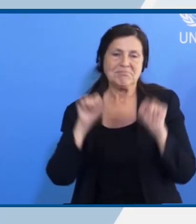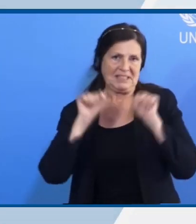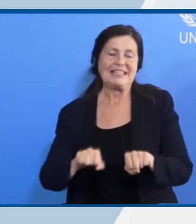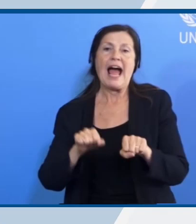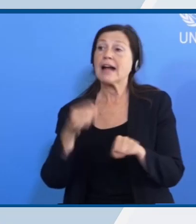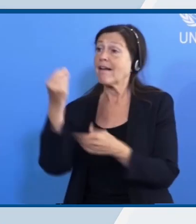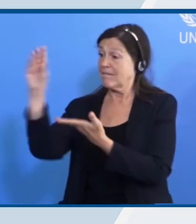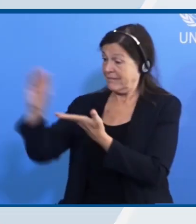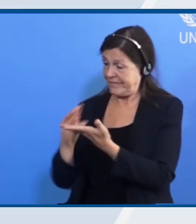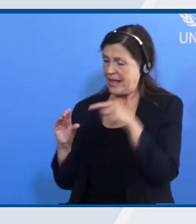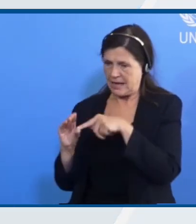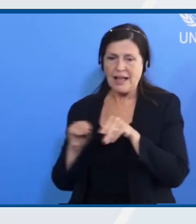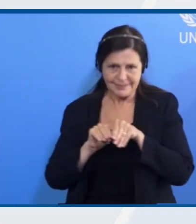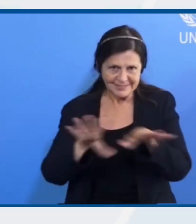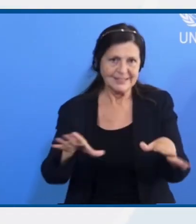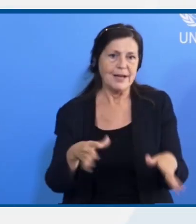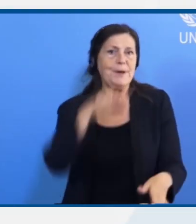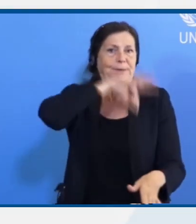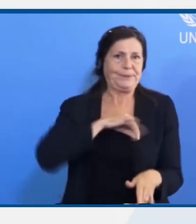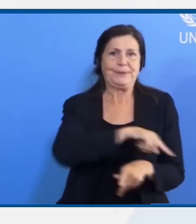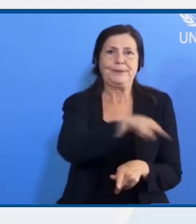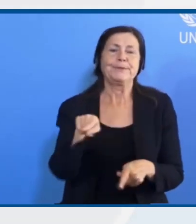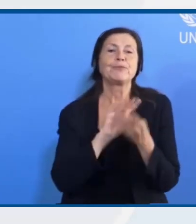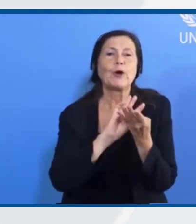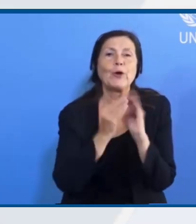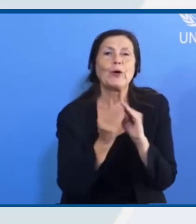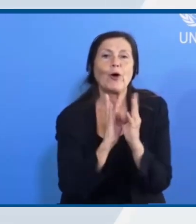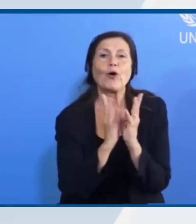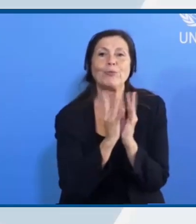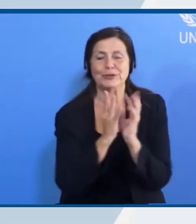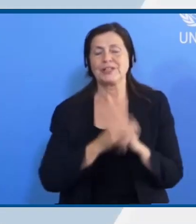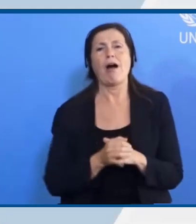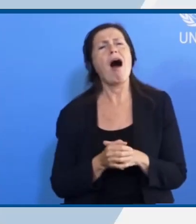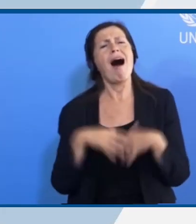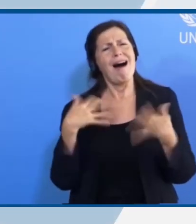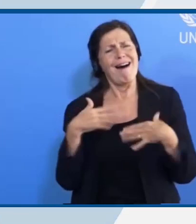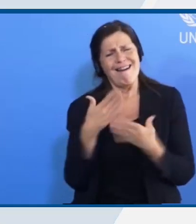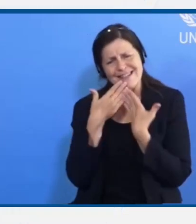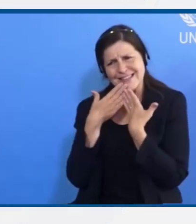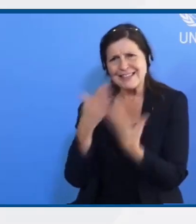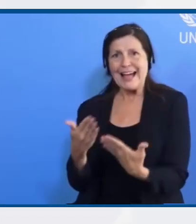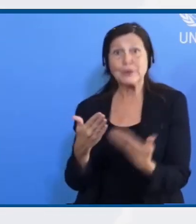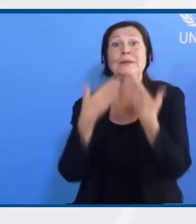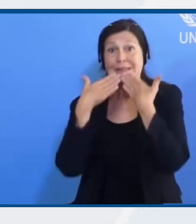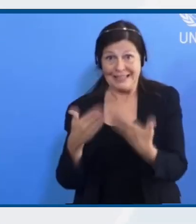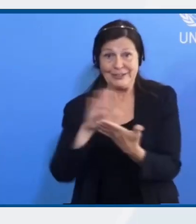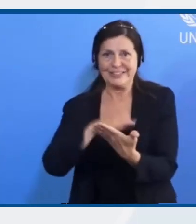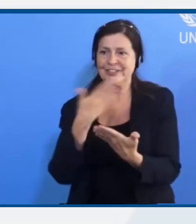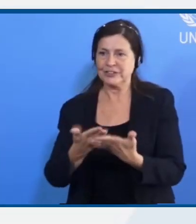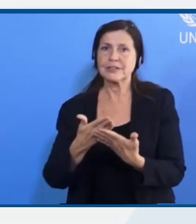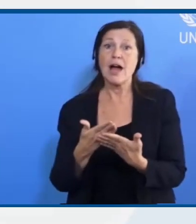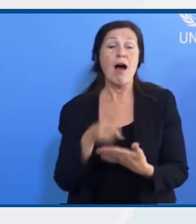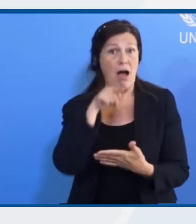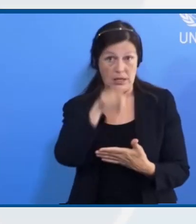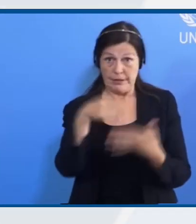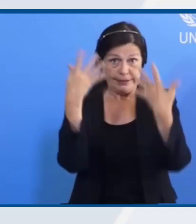level financial institution. Thank you so much. And actually, with this response, Godavari, and thanks Nasim for the translation, you have already responded